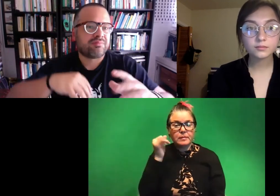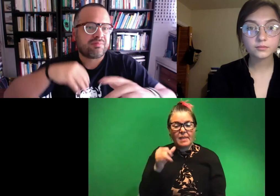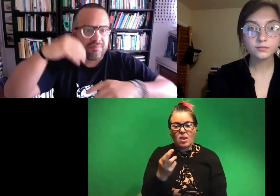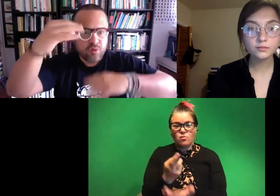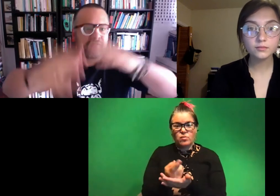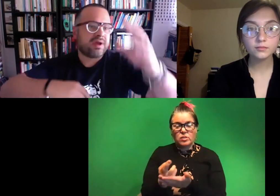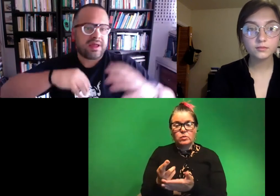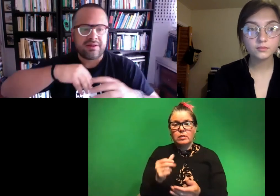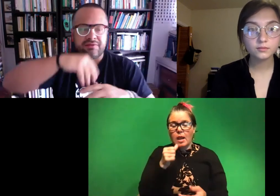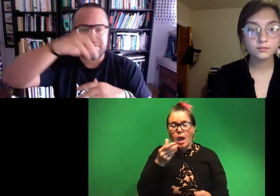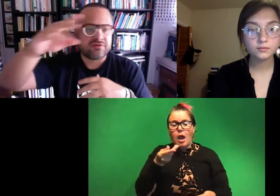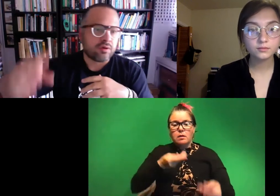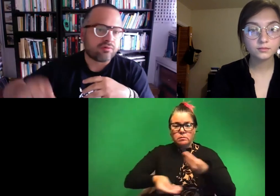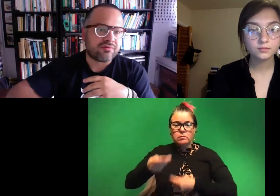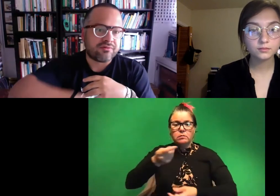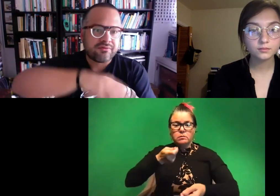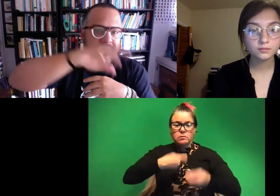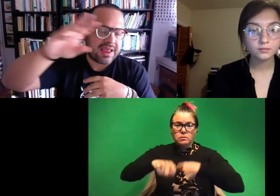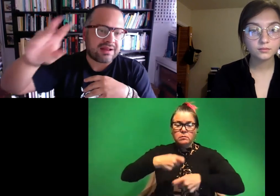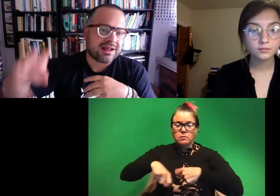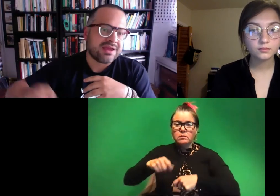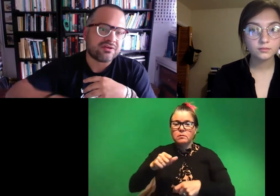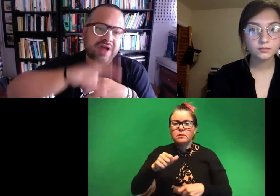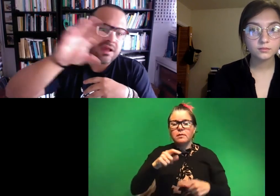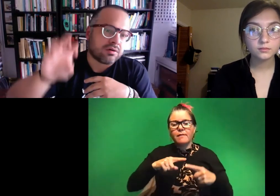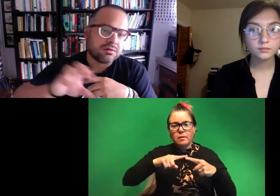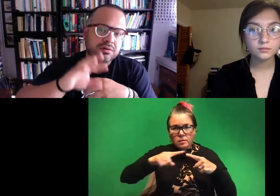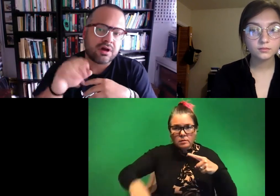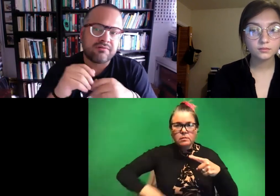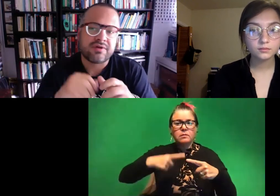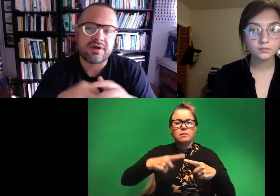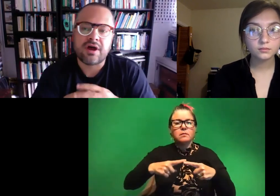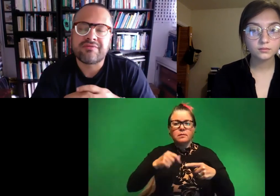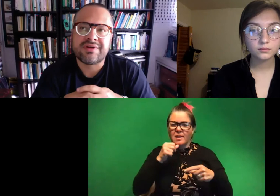not moving and there is no like a clear cycle